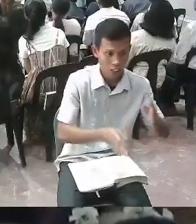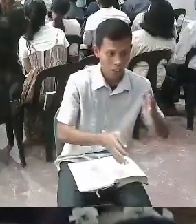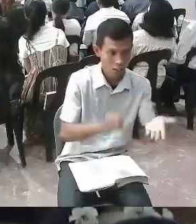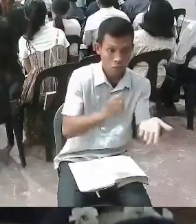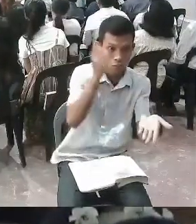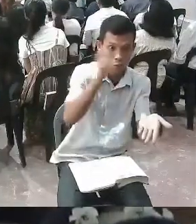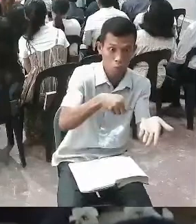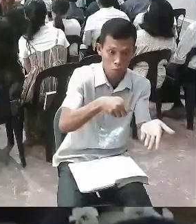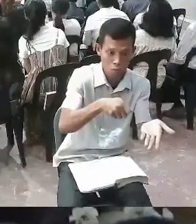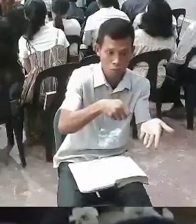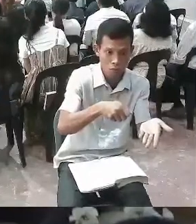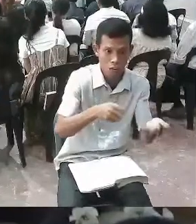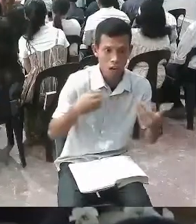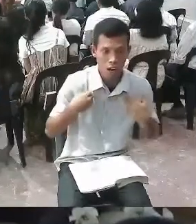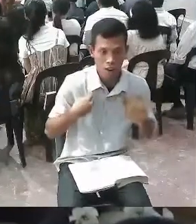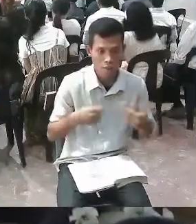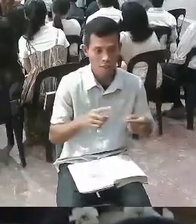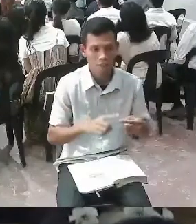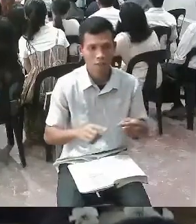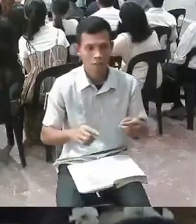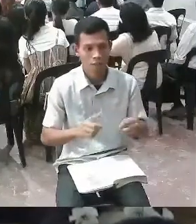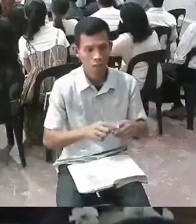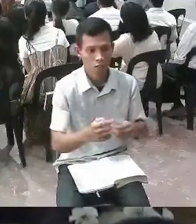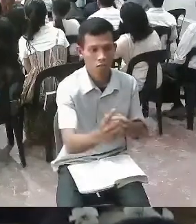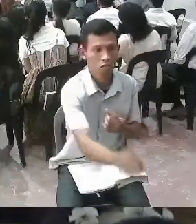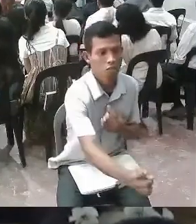was stealing bread.